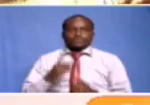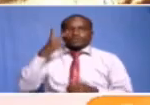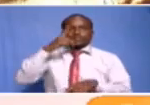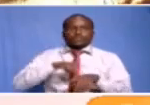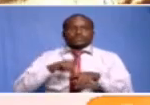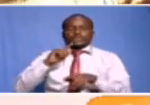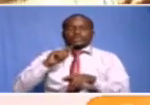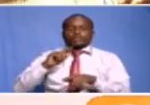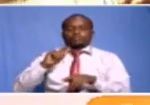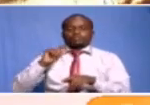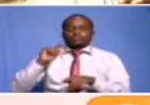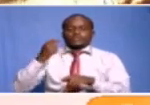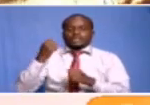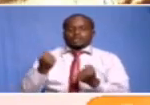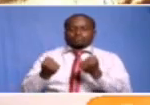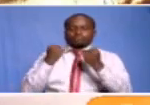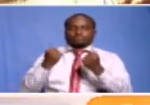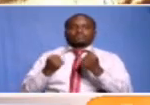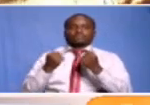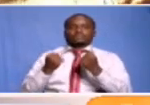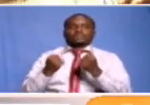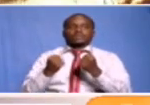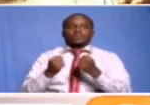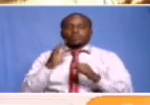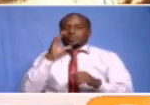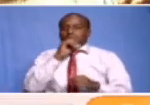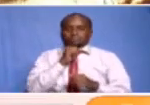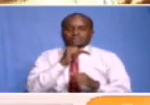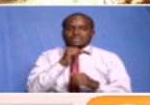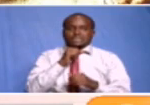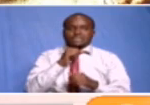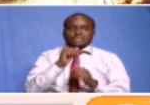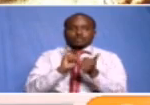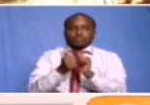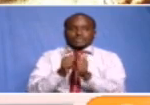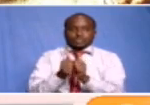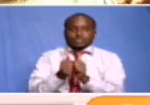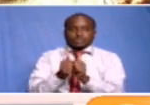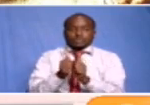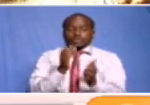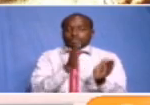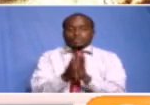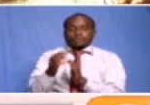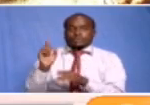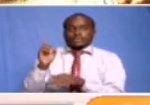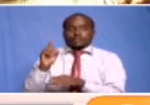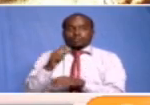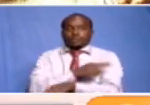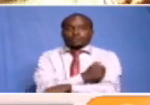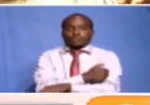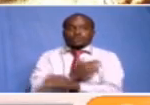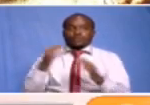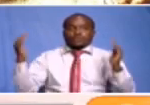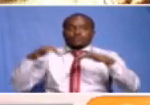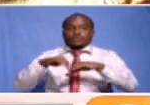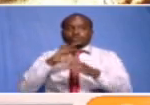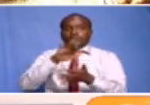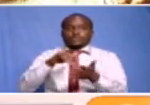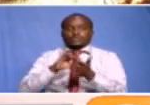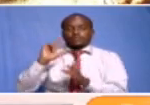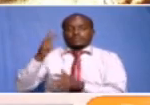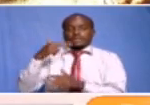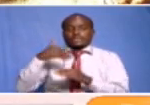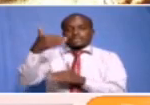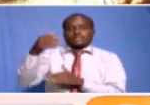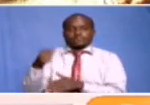Two-time Mr. Kenya champion Rashid Gift will miss the Mr. and Miss Kenya bodybuilding competition that is set for the Nairobi Hospital Convention Center on the 3rd